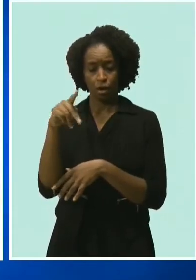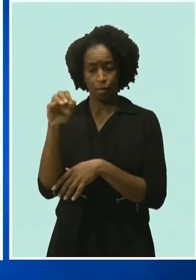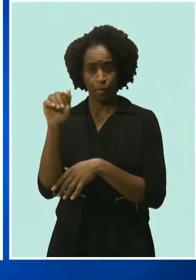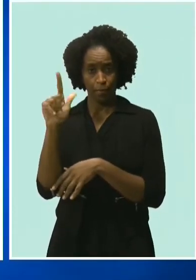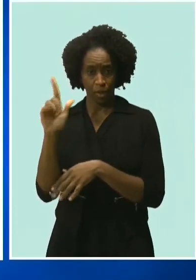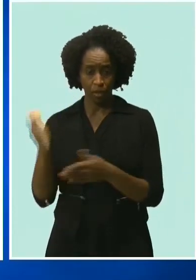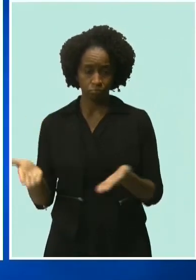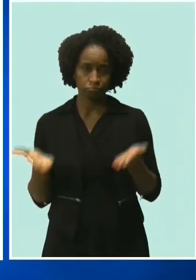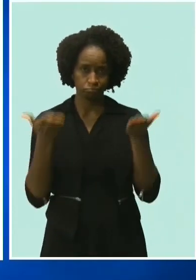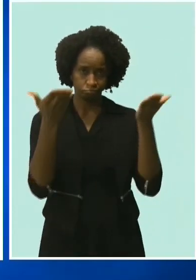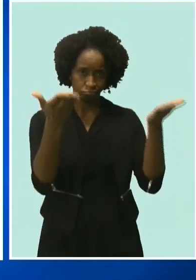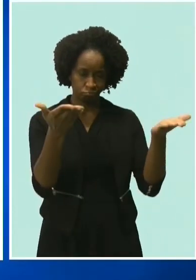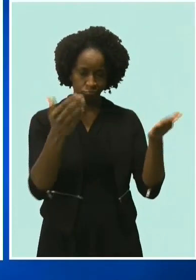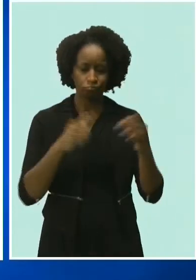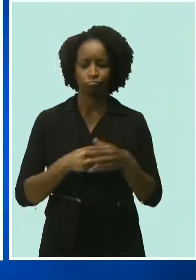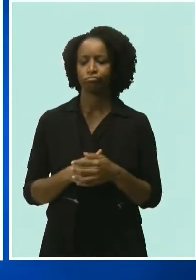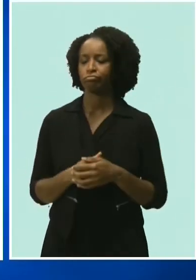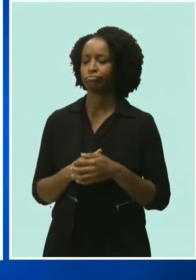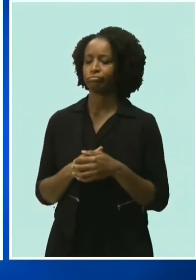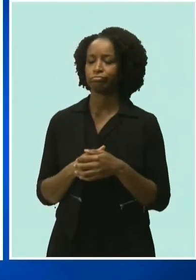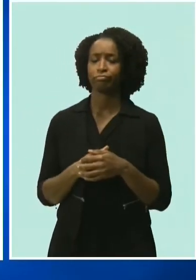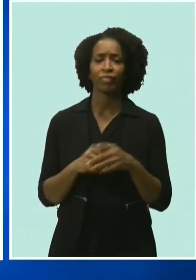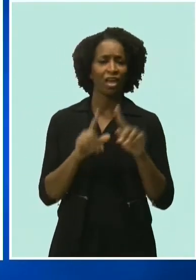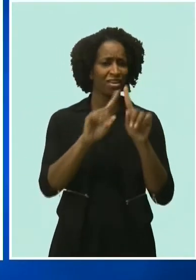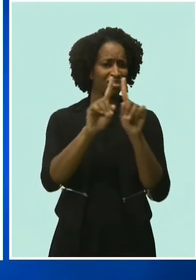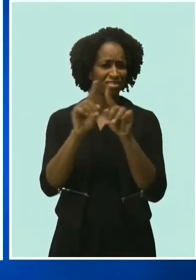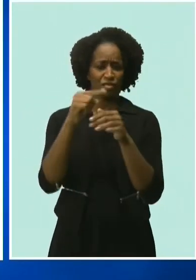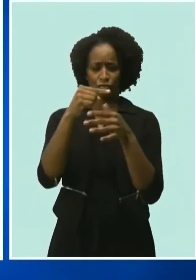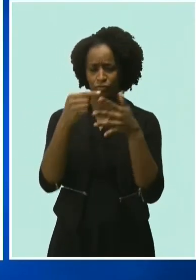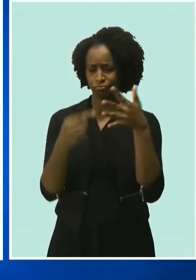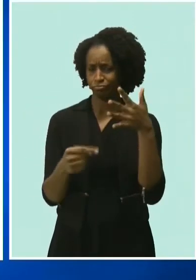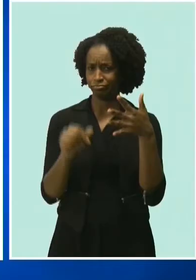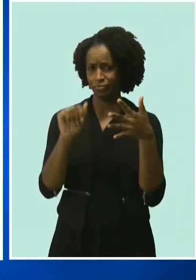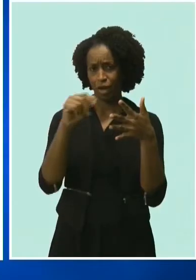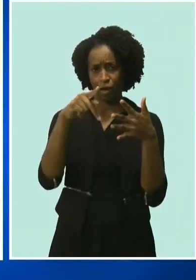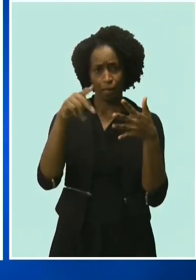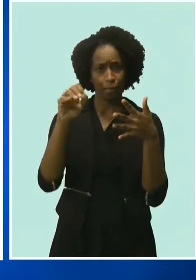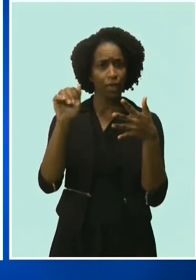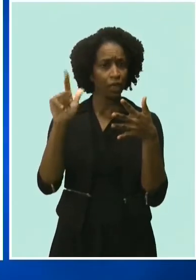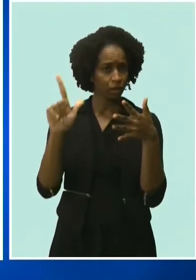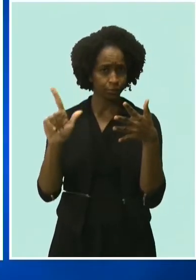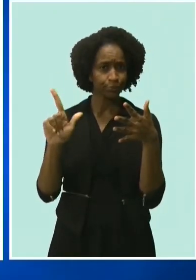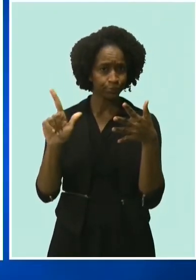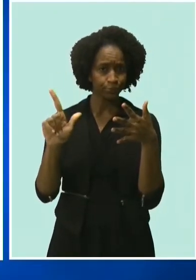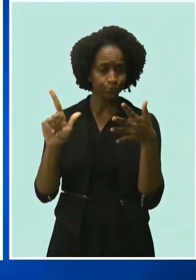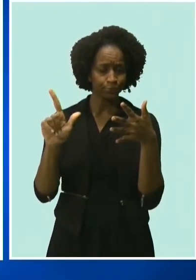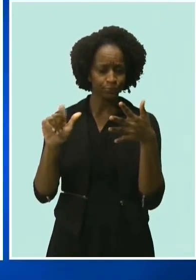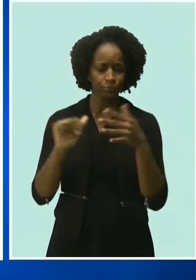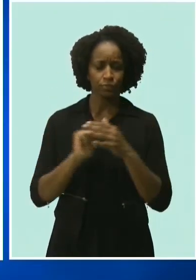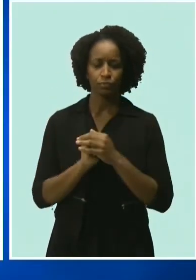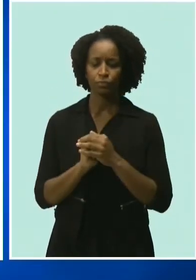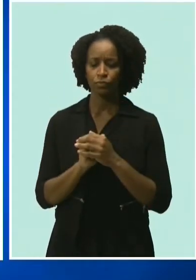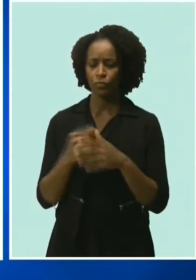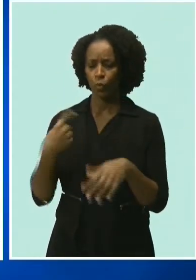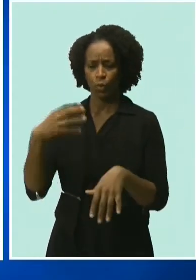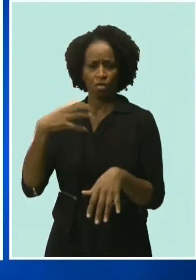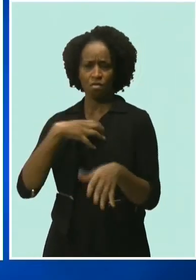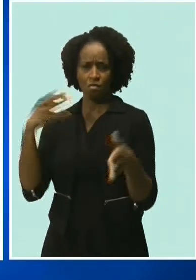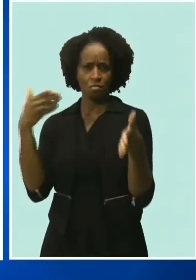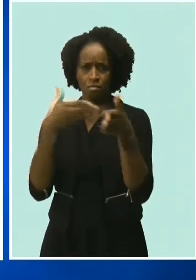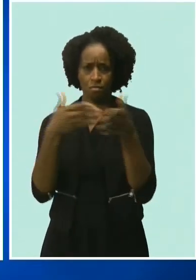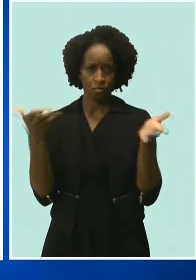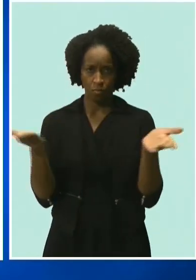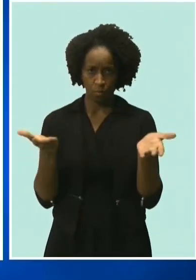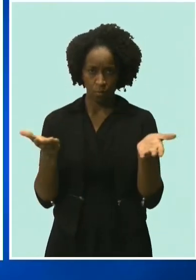We have several grounds of appeal. We challenge, and of course, the decision in relation to